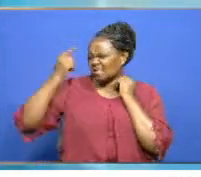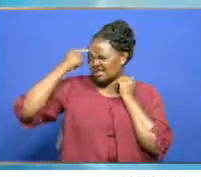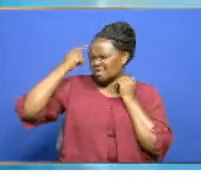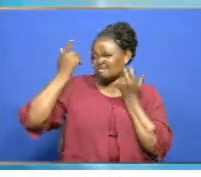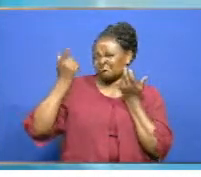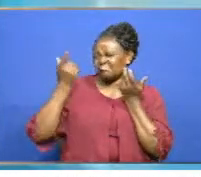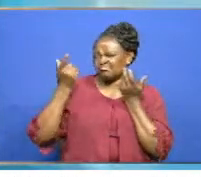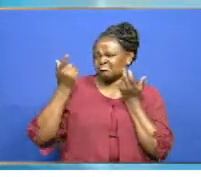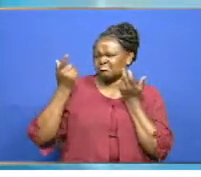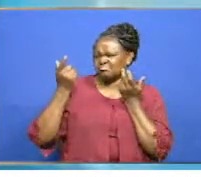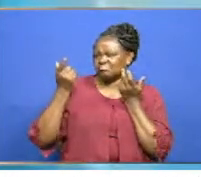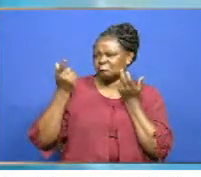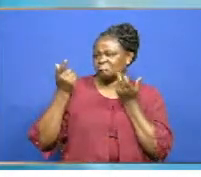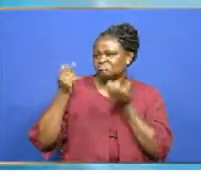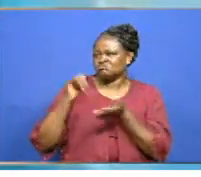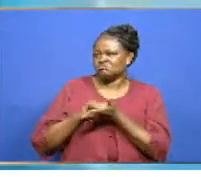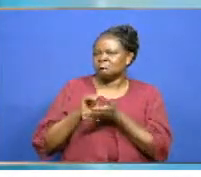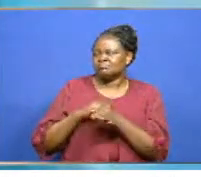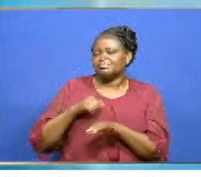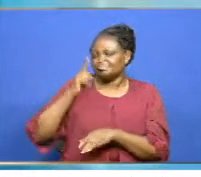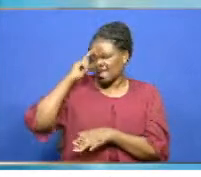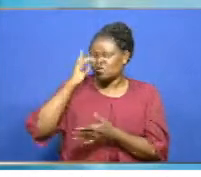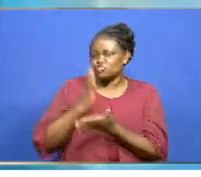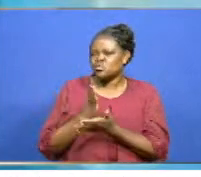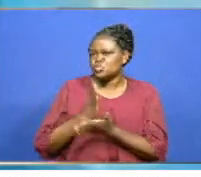seen at that time, I'm very sure